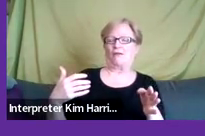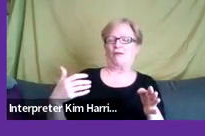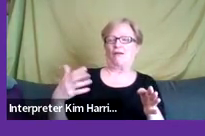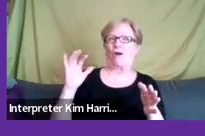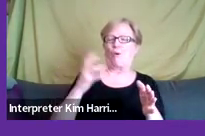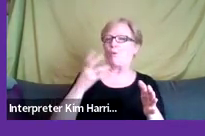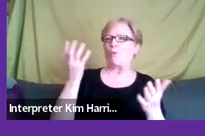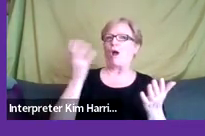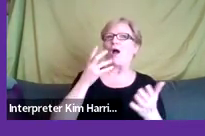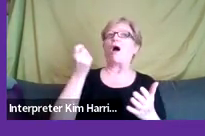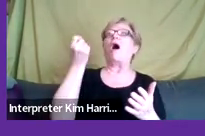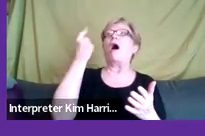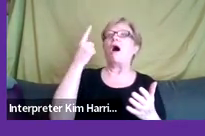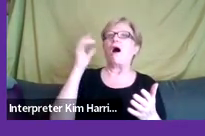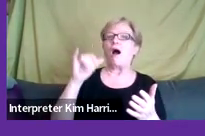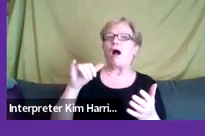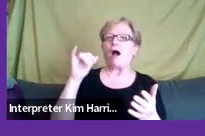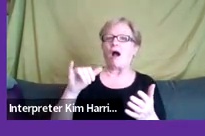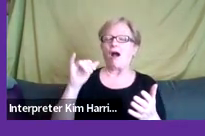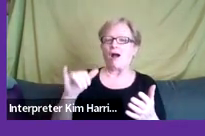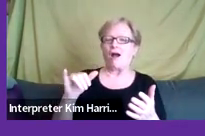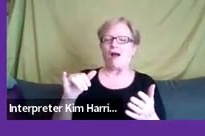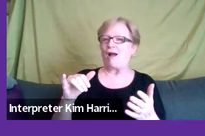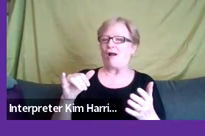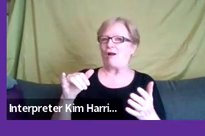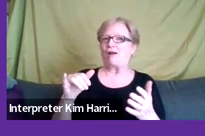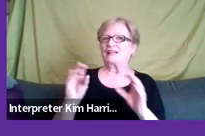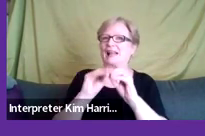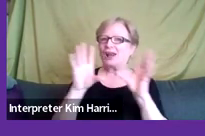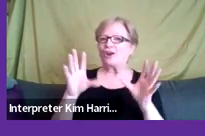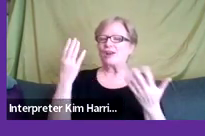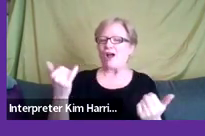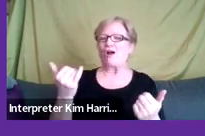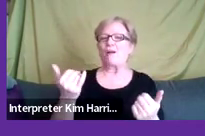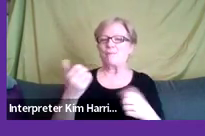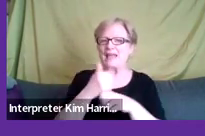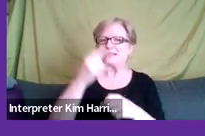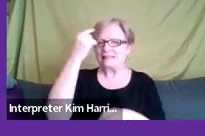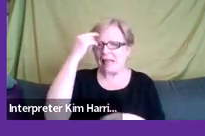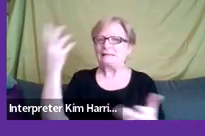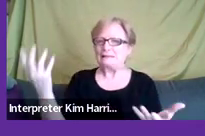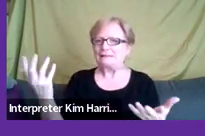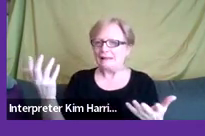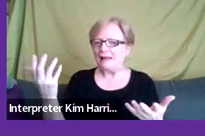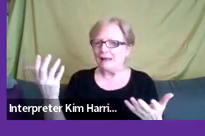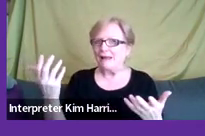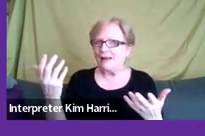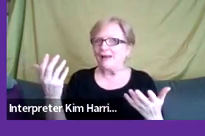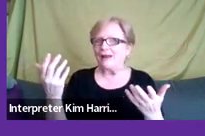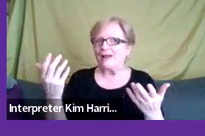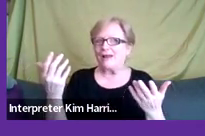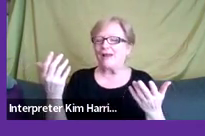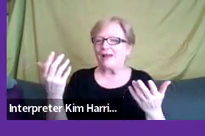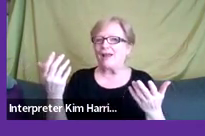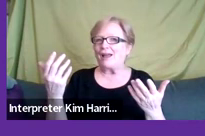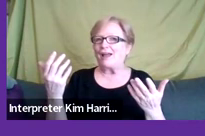just popped up, on top of my head, like, oh my God, this makes so much sense, and everything.